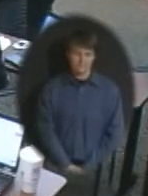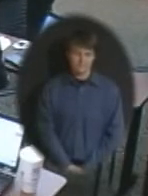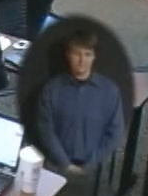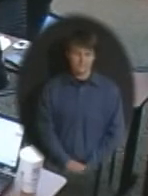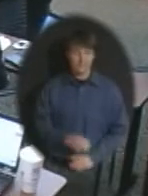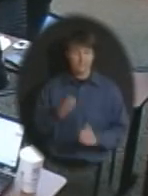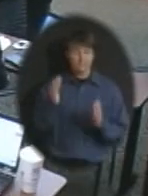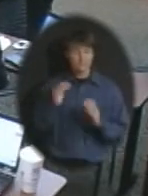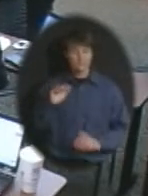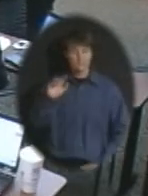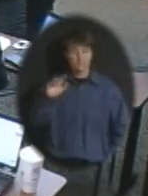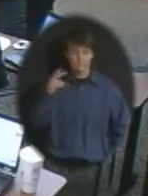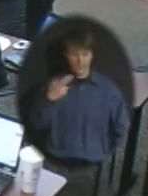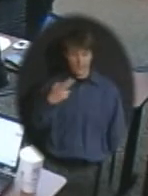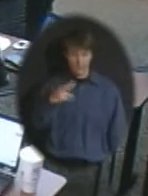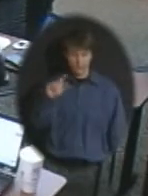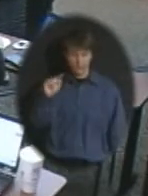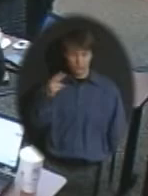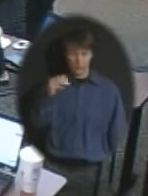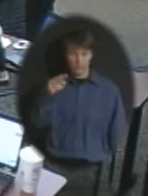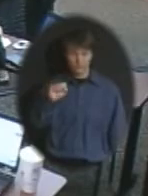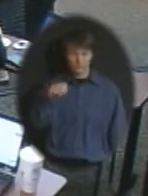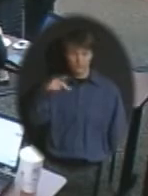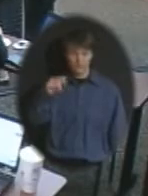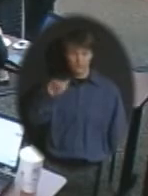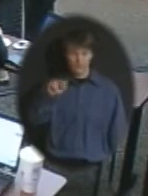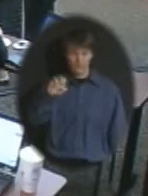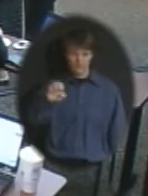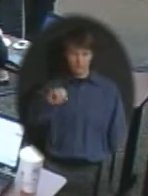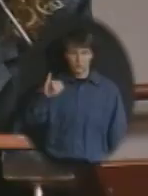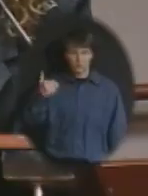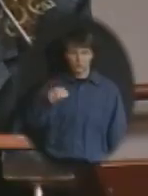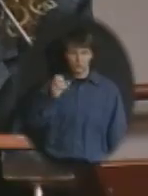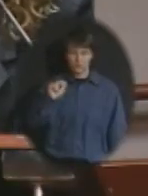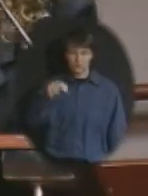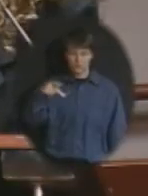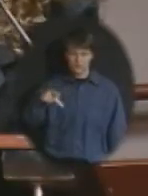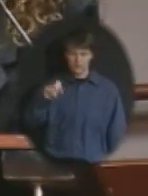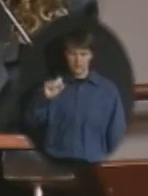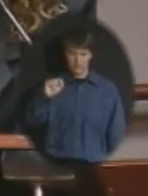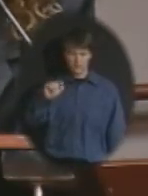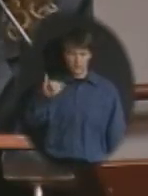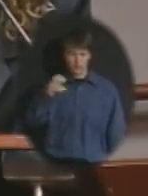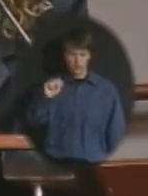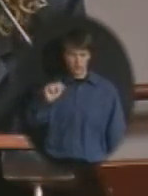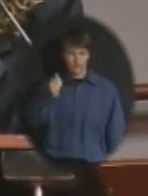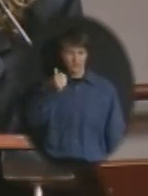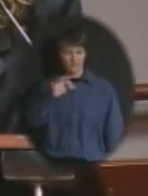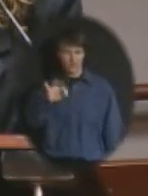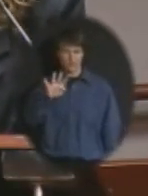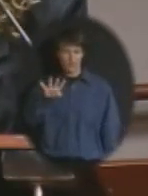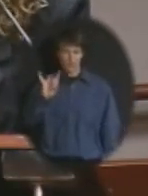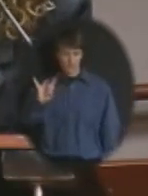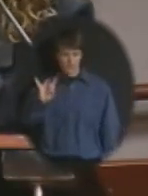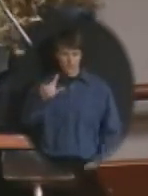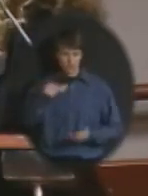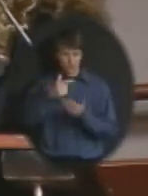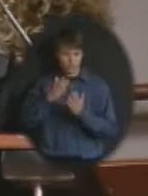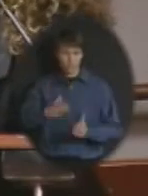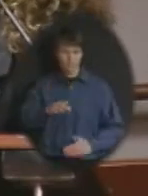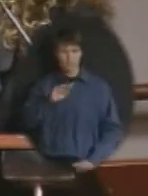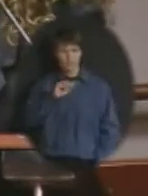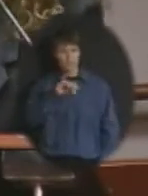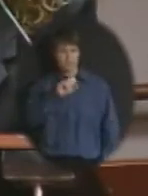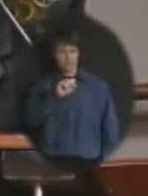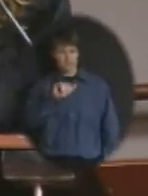Our next honoree is H. Thomas Payne, a John P. St. John Memorial High School 1948 graduate, and Tom's daughter, Missy Schaffer, is